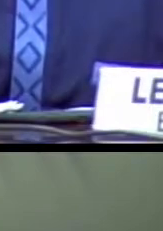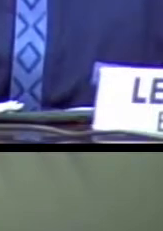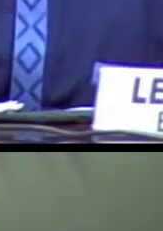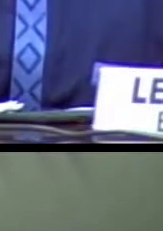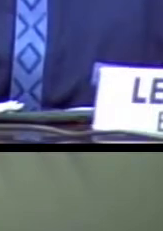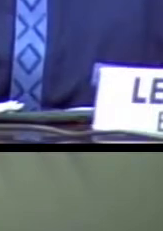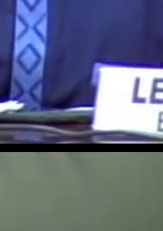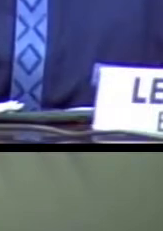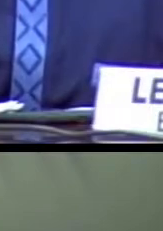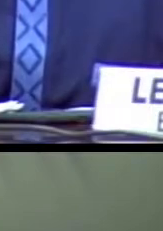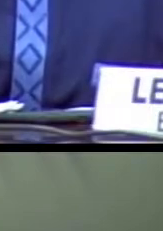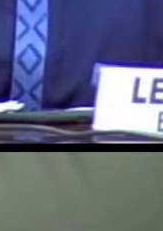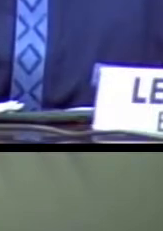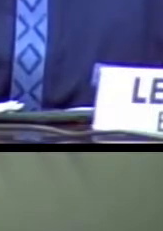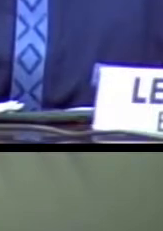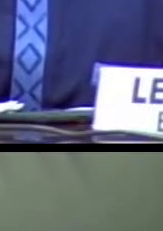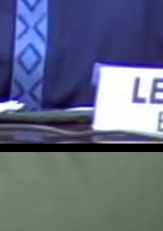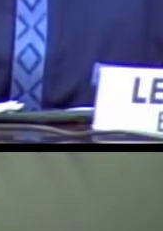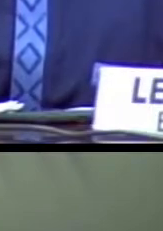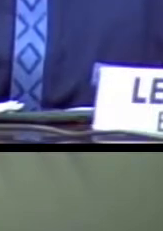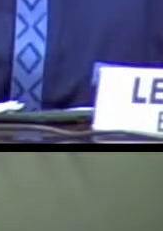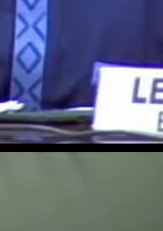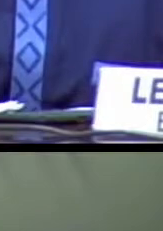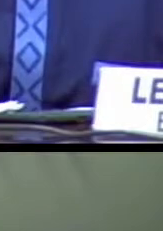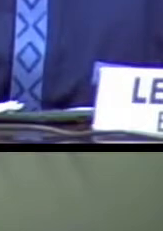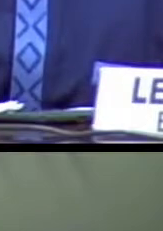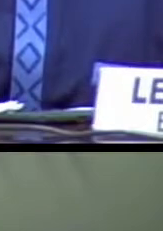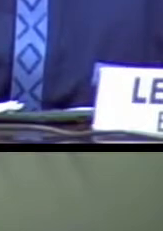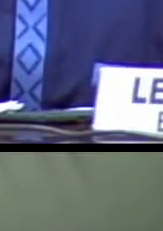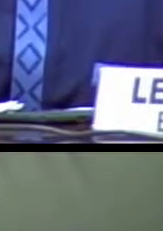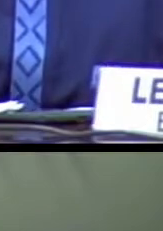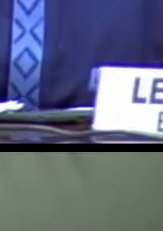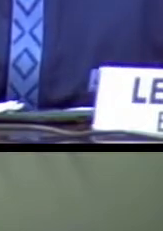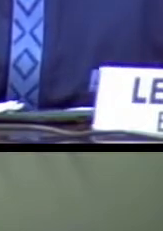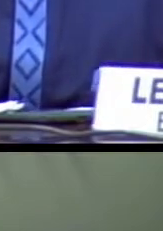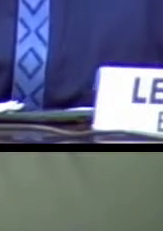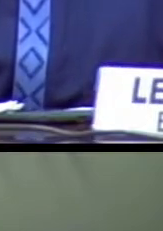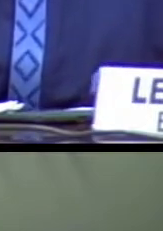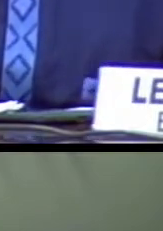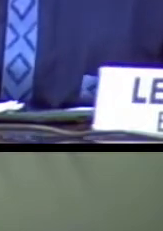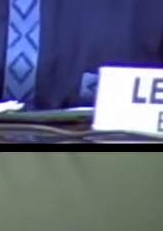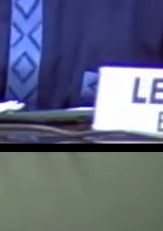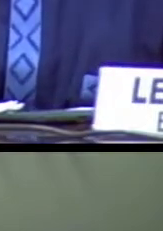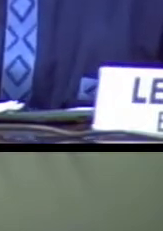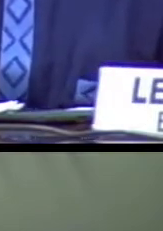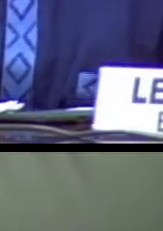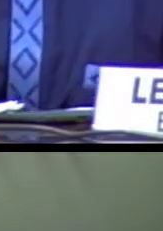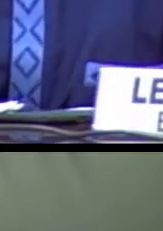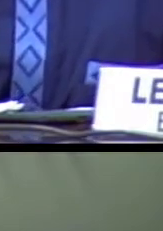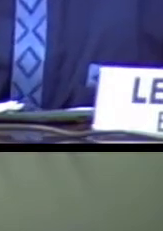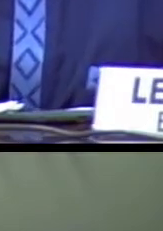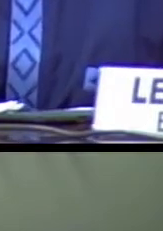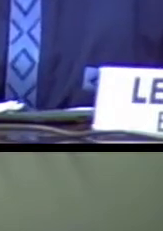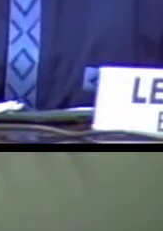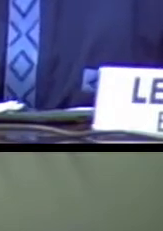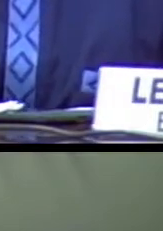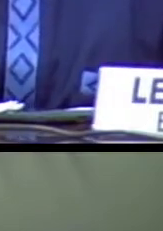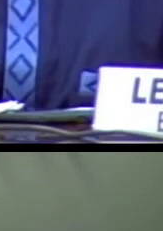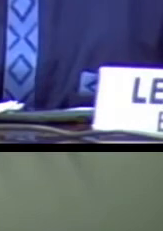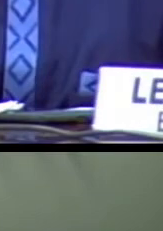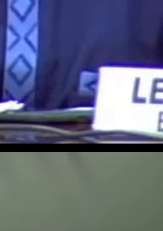in. So, Almamo unfortunately happened to die in the due process of rules of engagement. Barbitun silang Almamo la